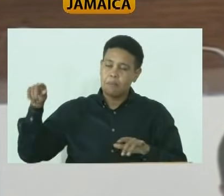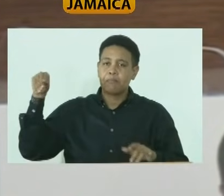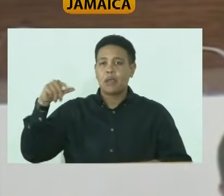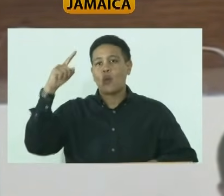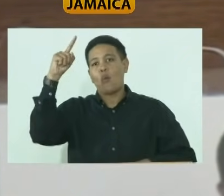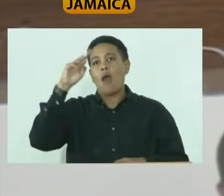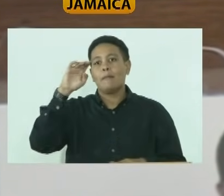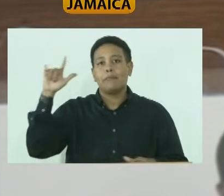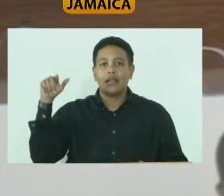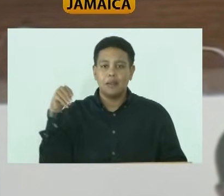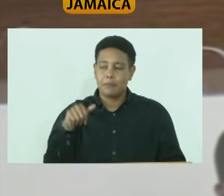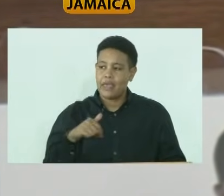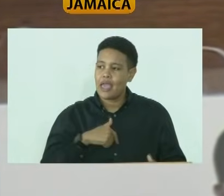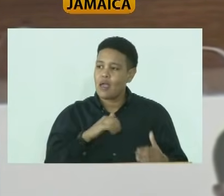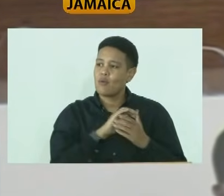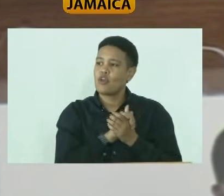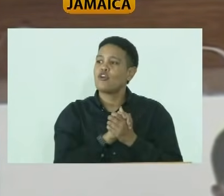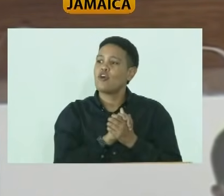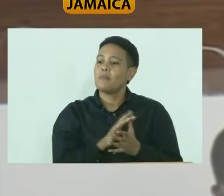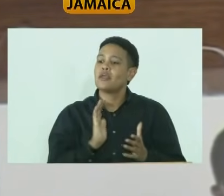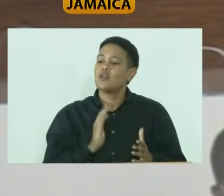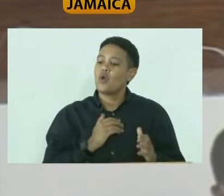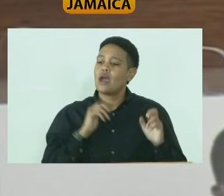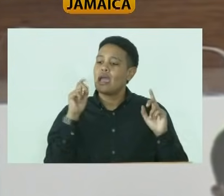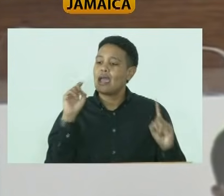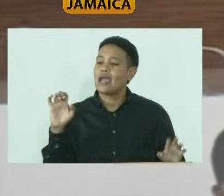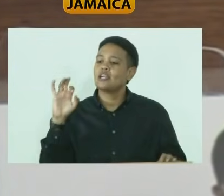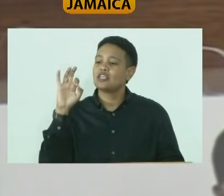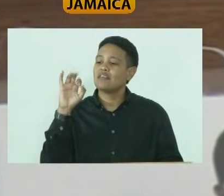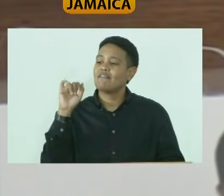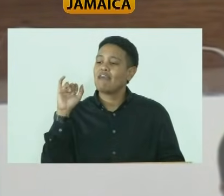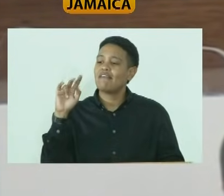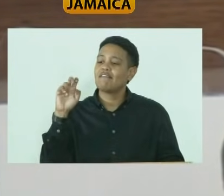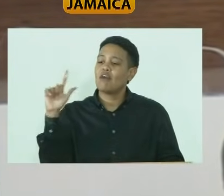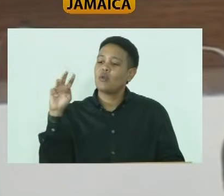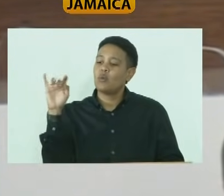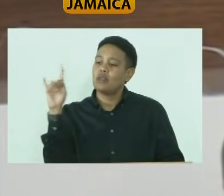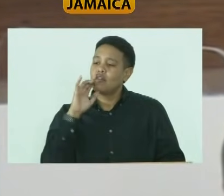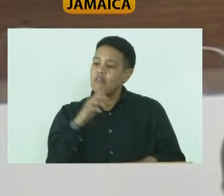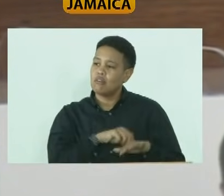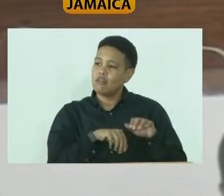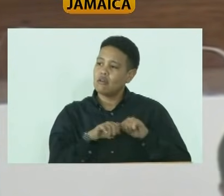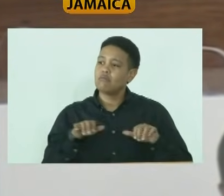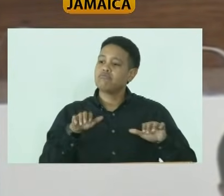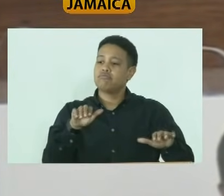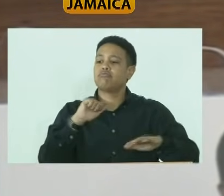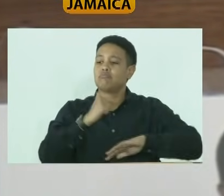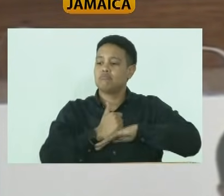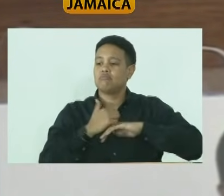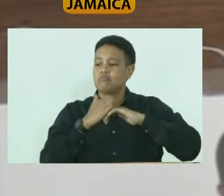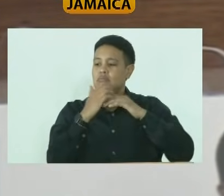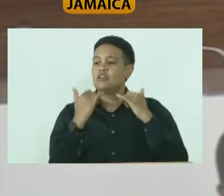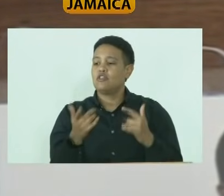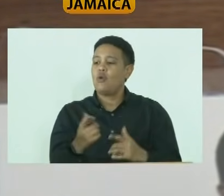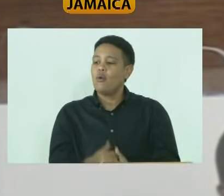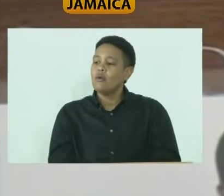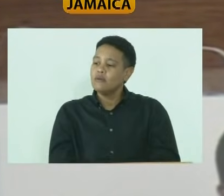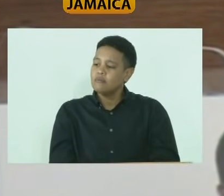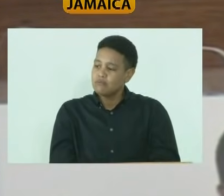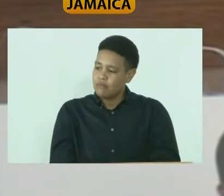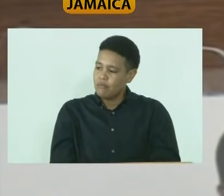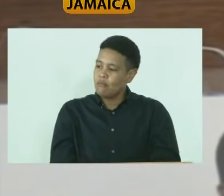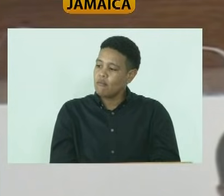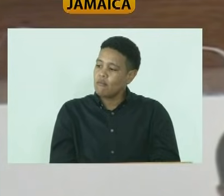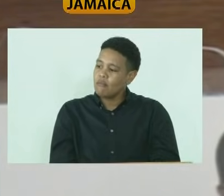to commend Minister of Education, Favour Williams, for the hard work that we are putting in. Additionally, Madam